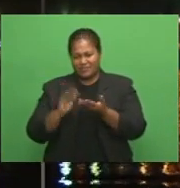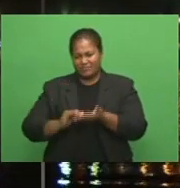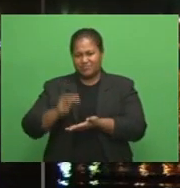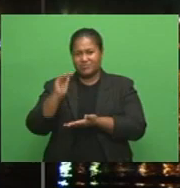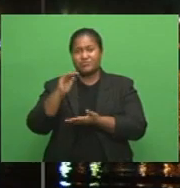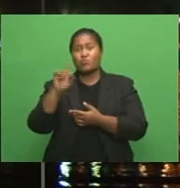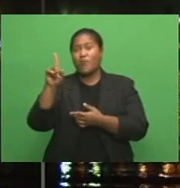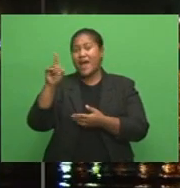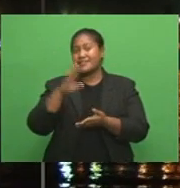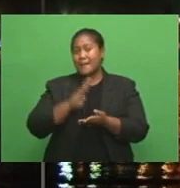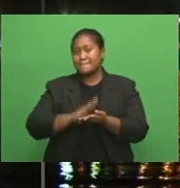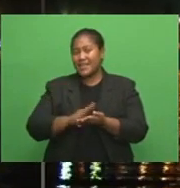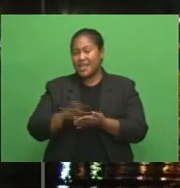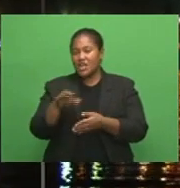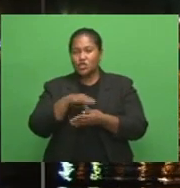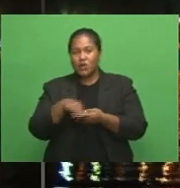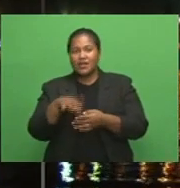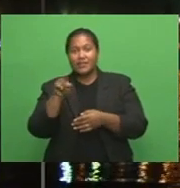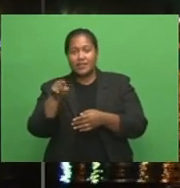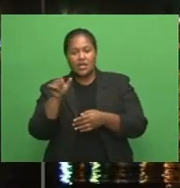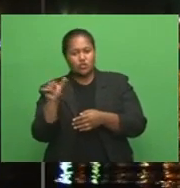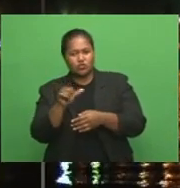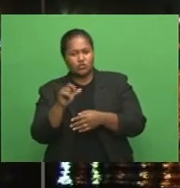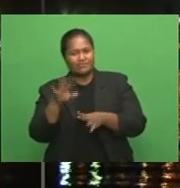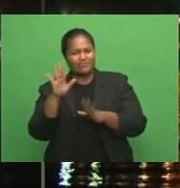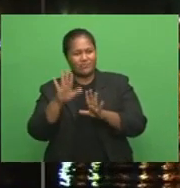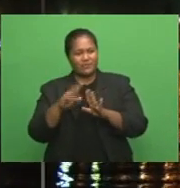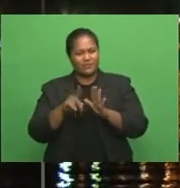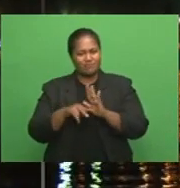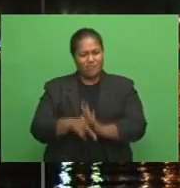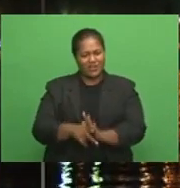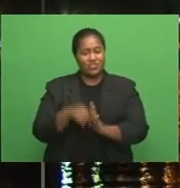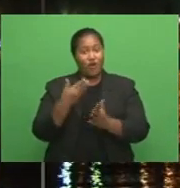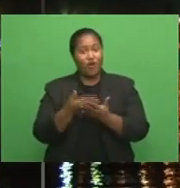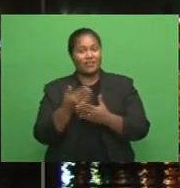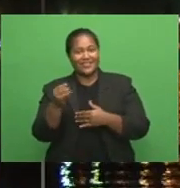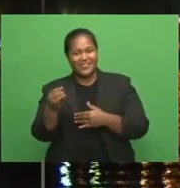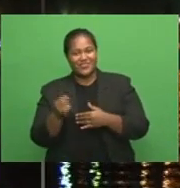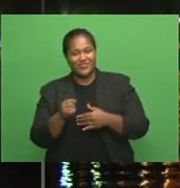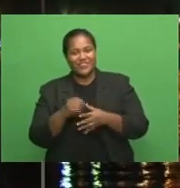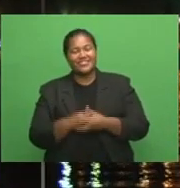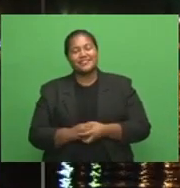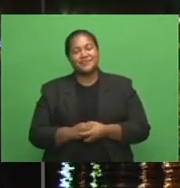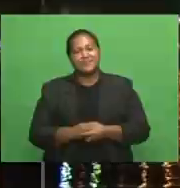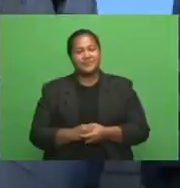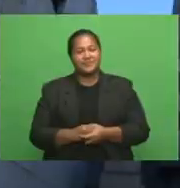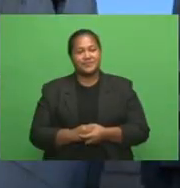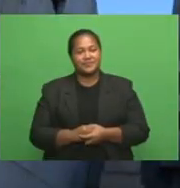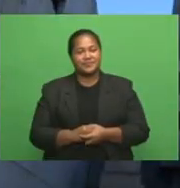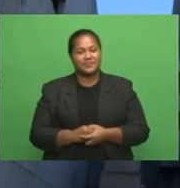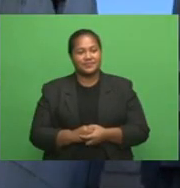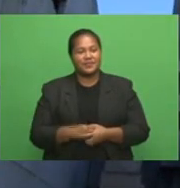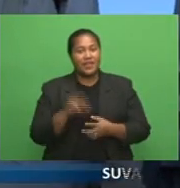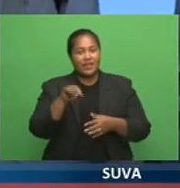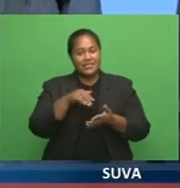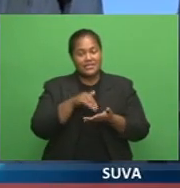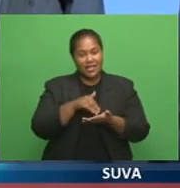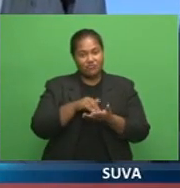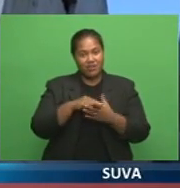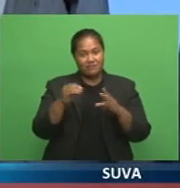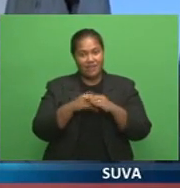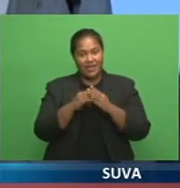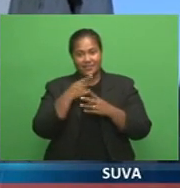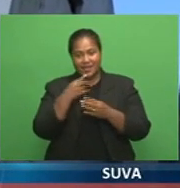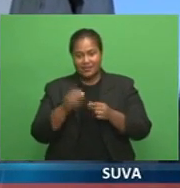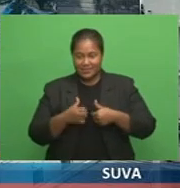billion. Therefore, there should be downward pressure on the interest rates. Kritika Kumar reports. The central bank says deposit